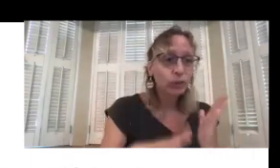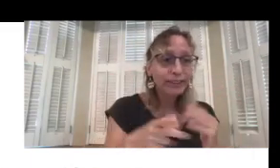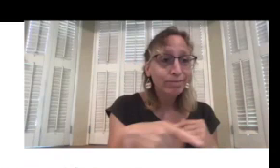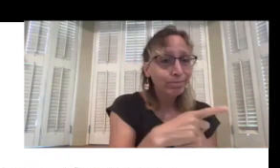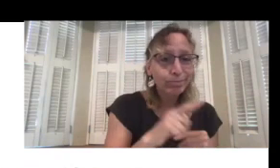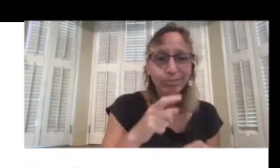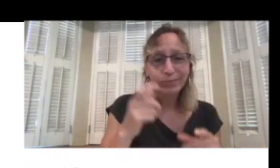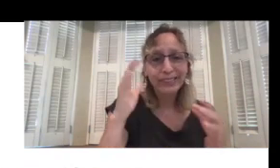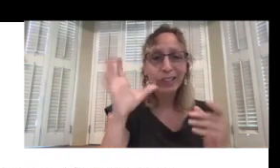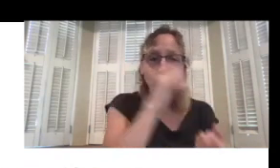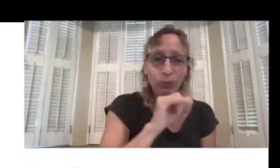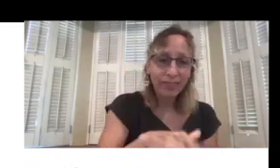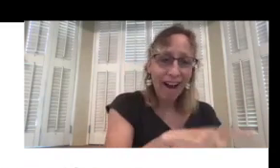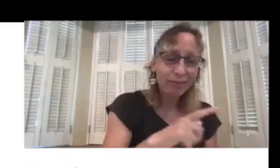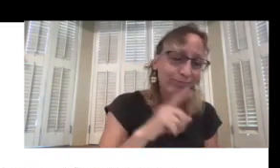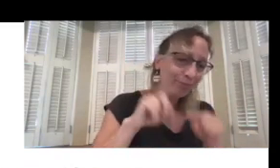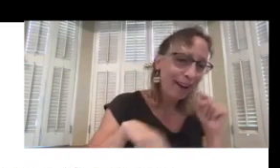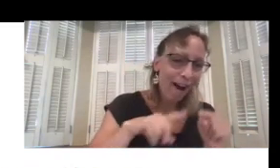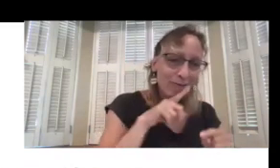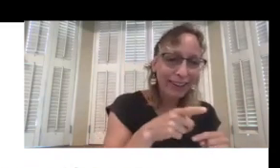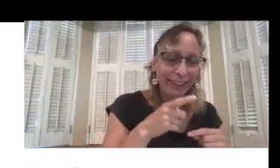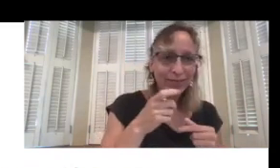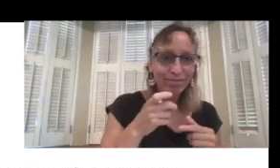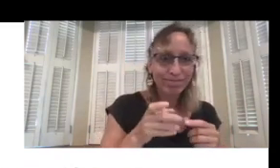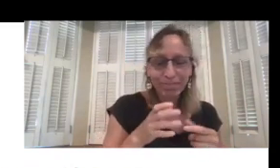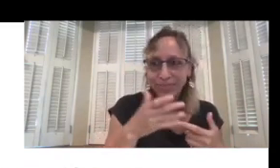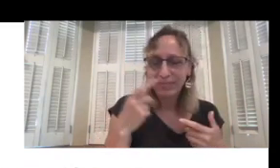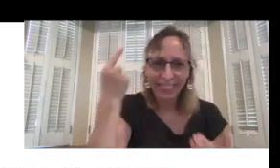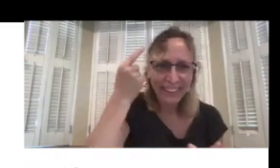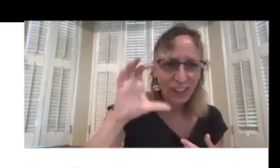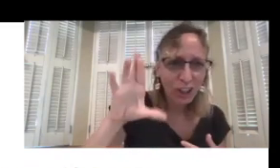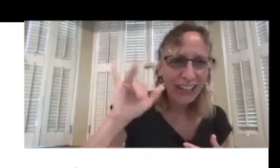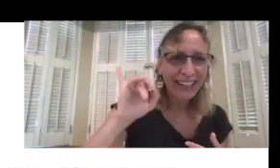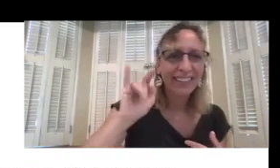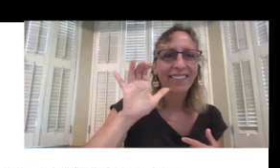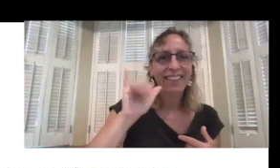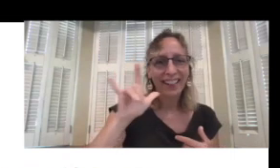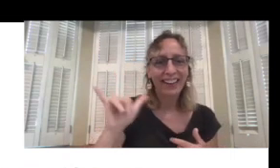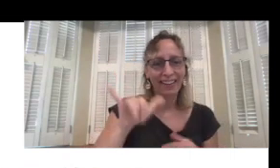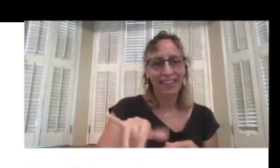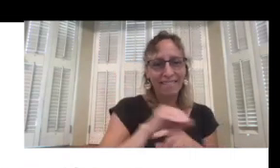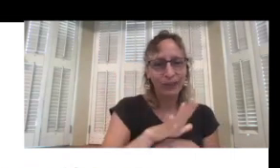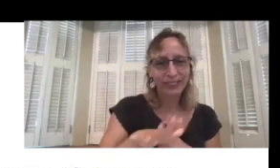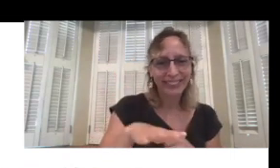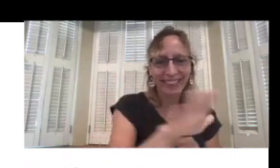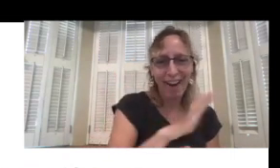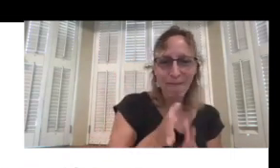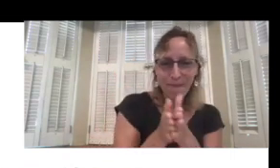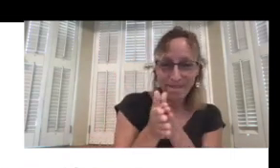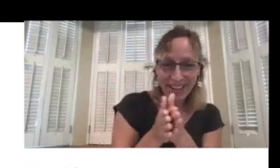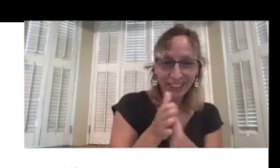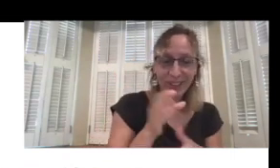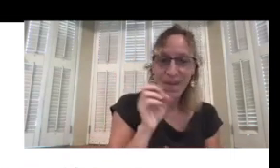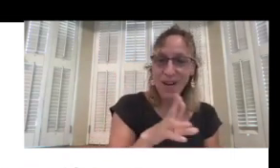experience. And so it's so important for us as educators to not assume that children can't think